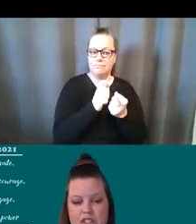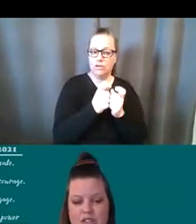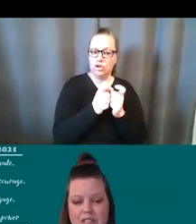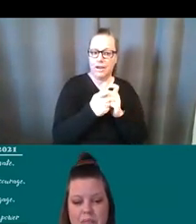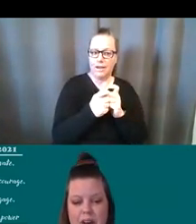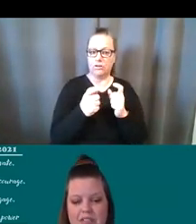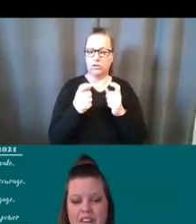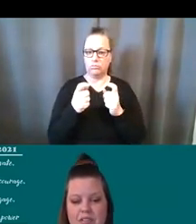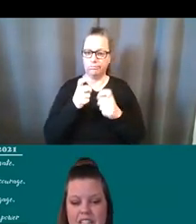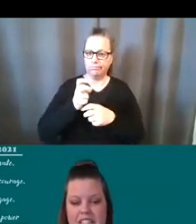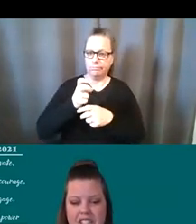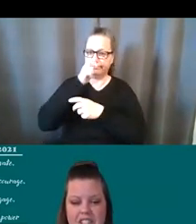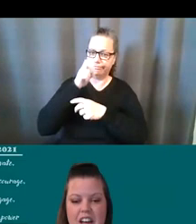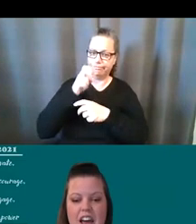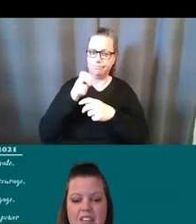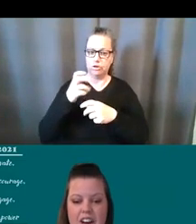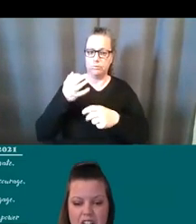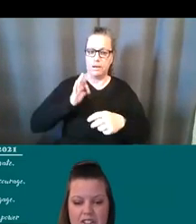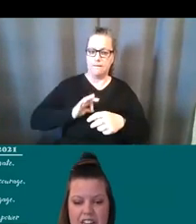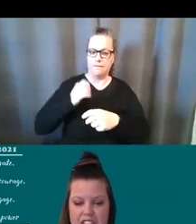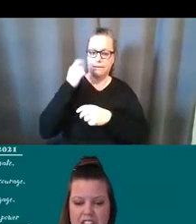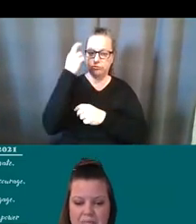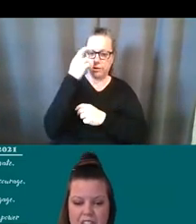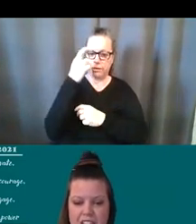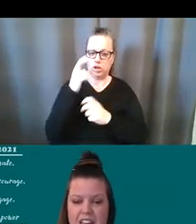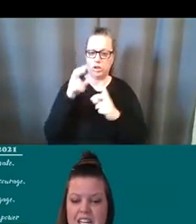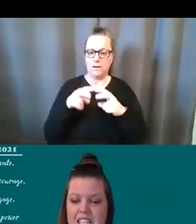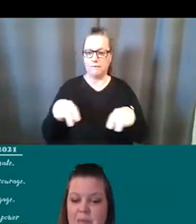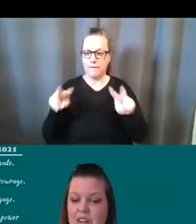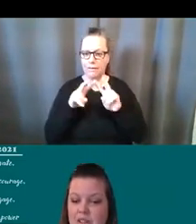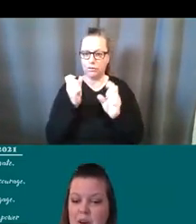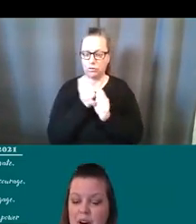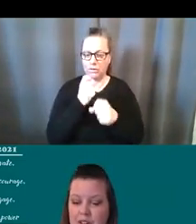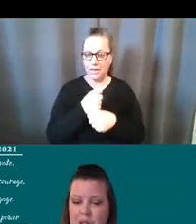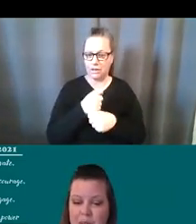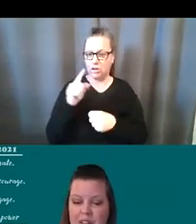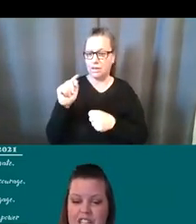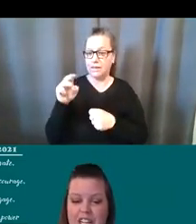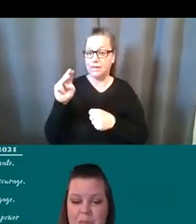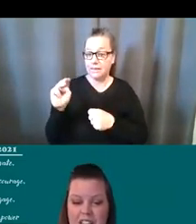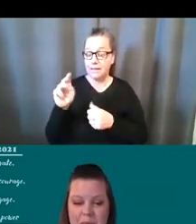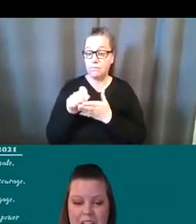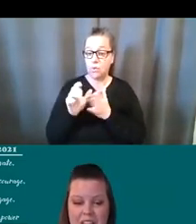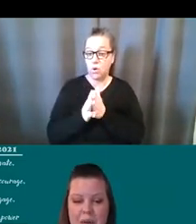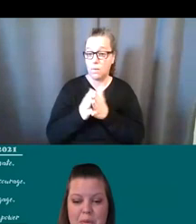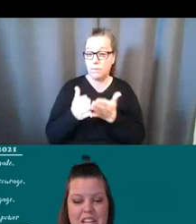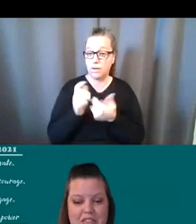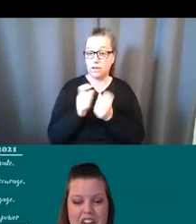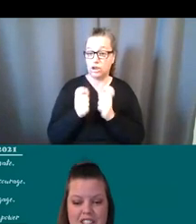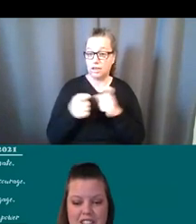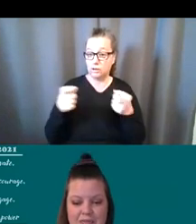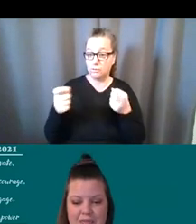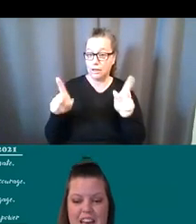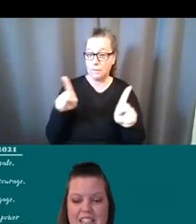approach for driving benefit realization and value creation. Tim also co-authored the book Change Management, The People Side